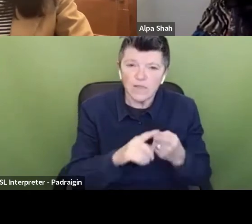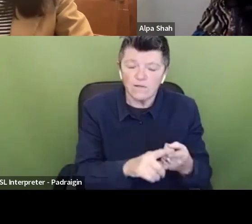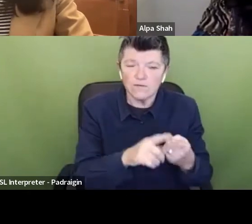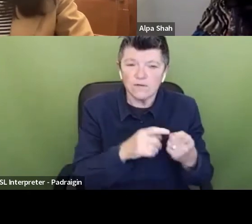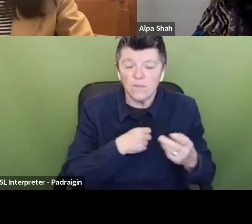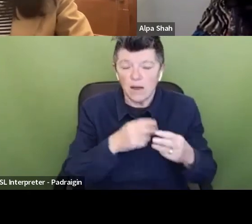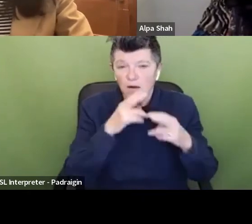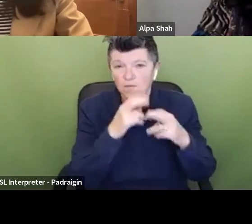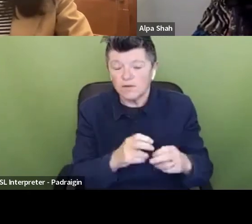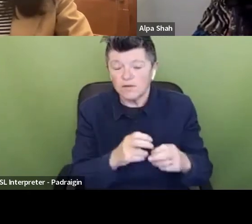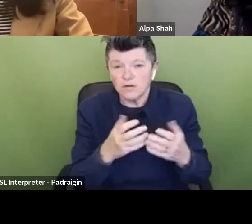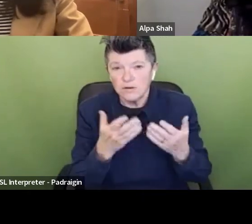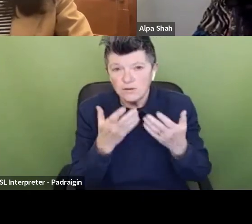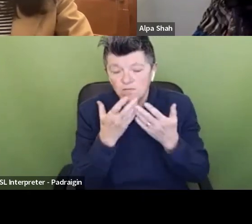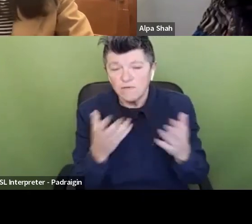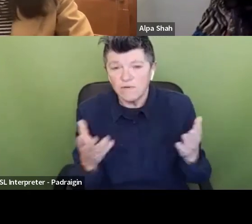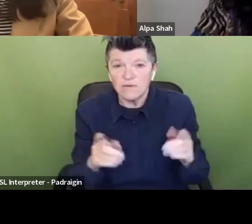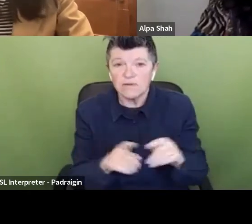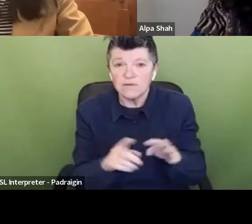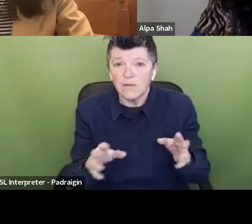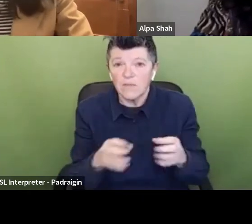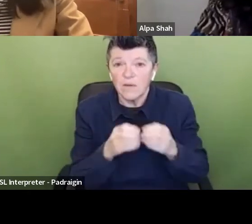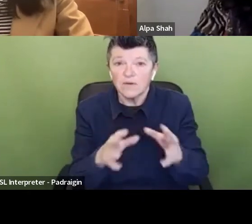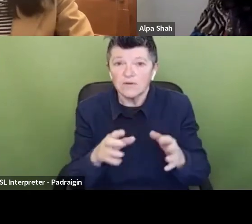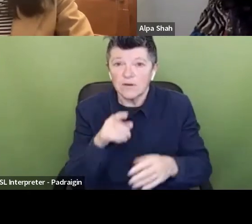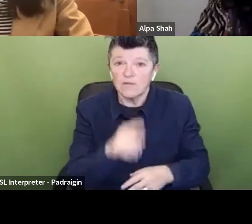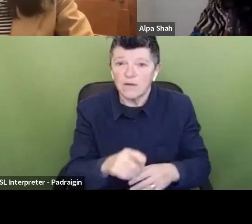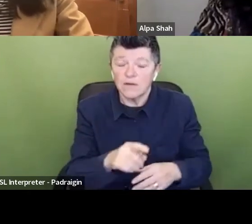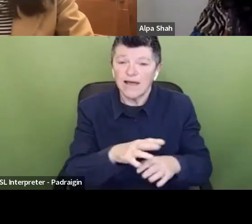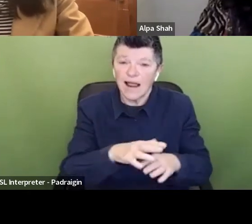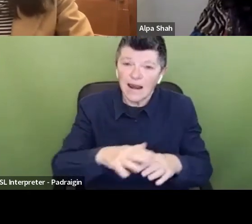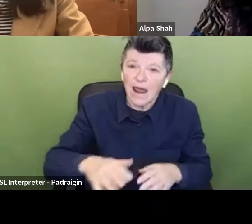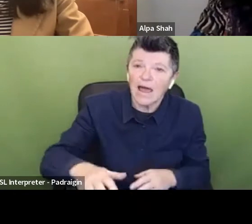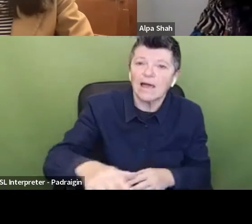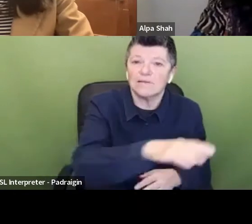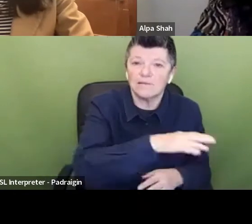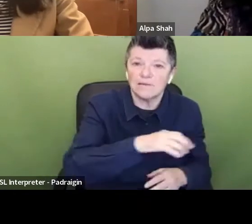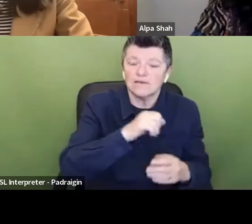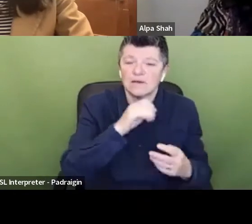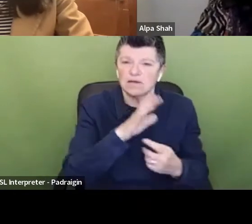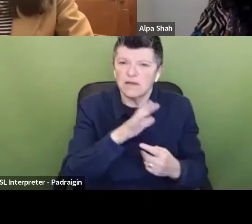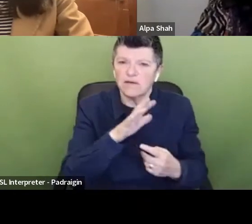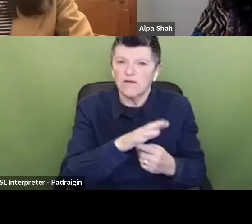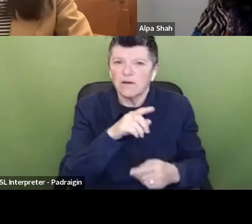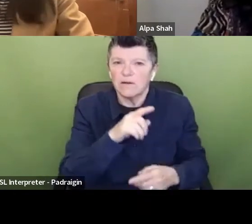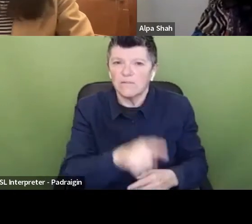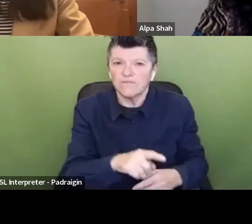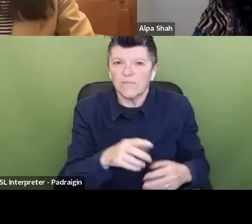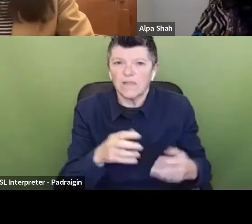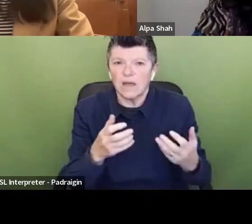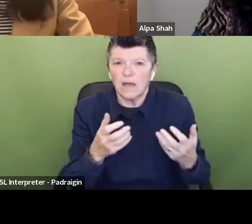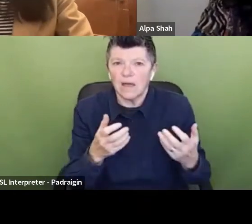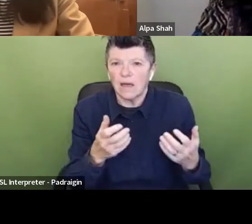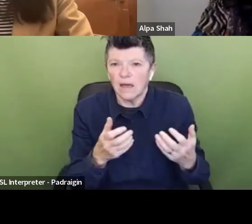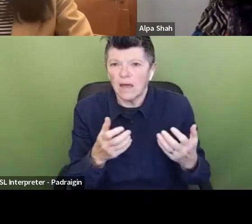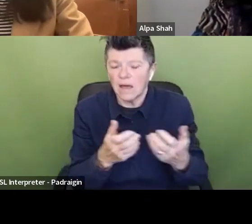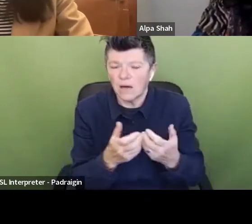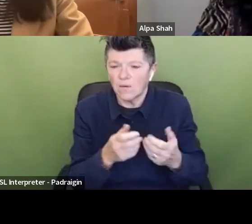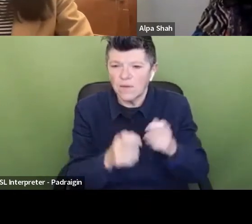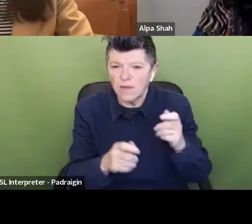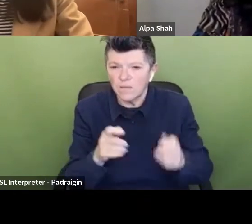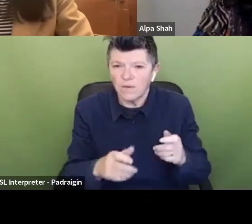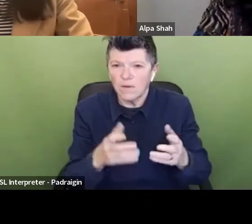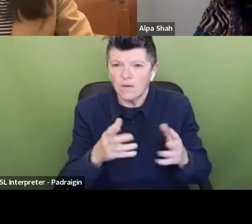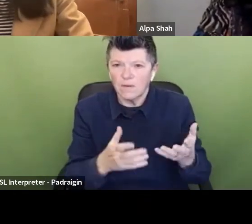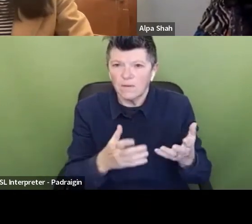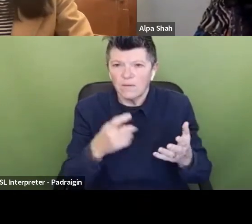reveals, like I mentioned, the significance of land in the ways in which people carve out belonging in kind of central London.